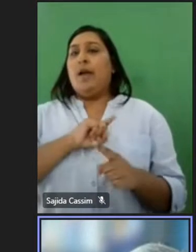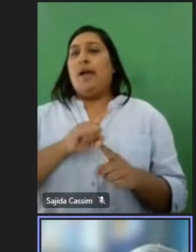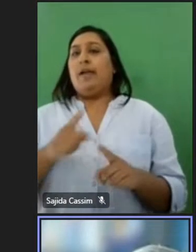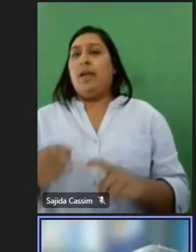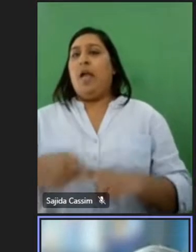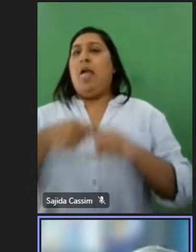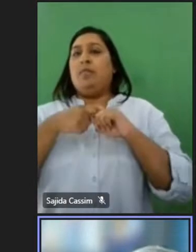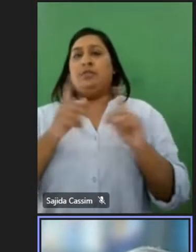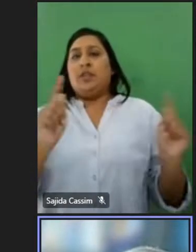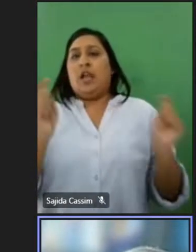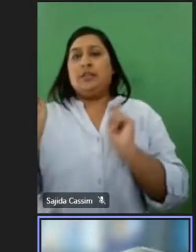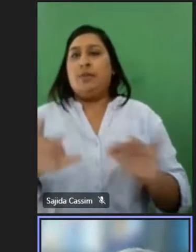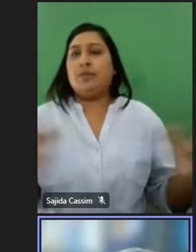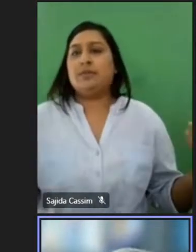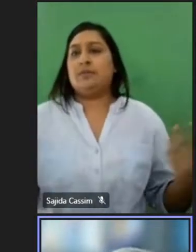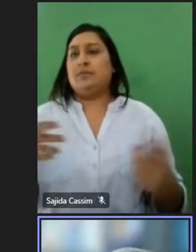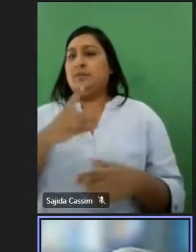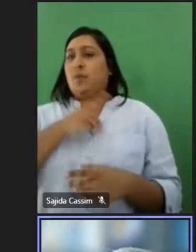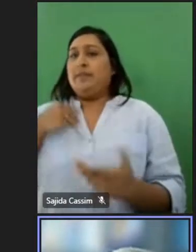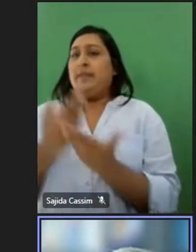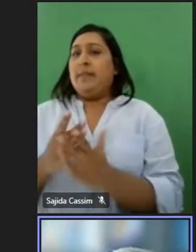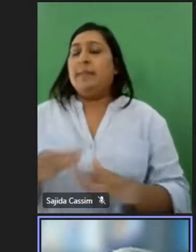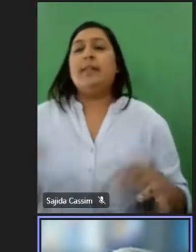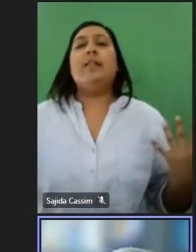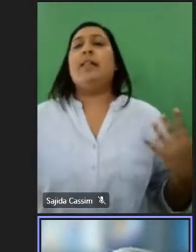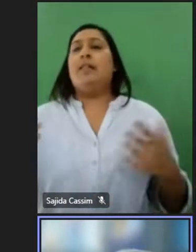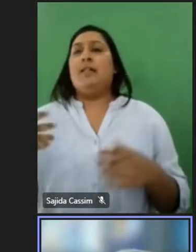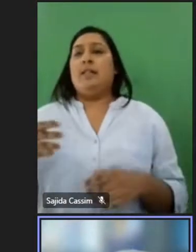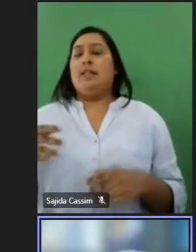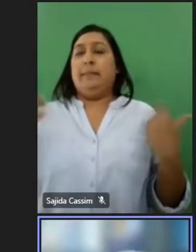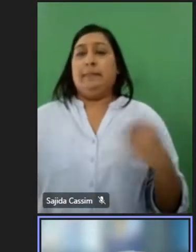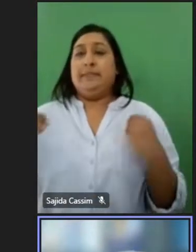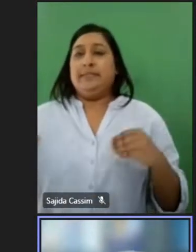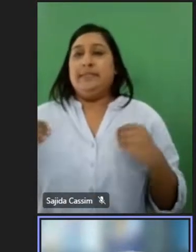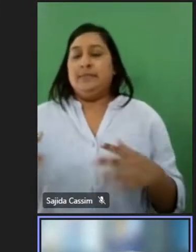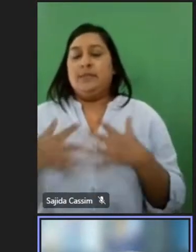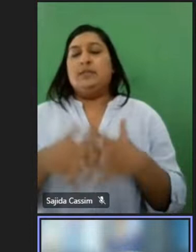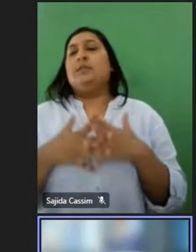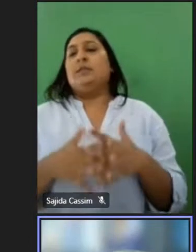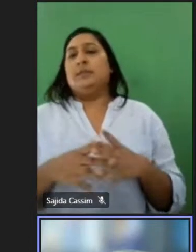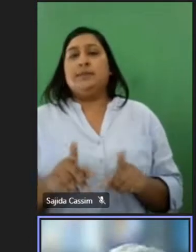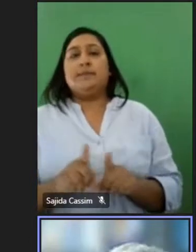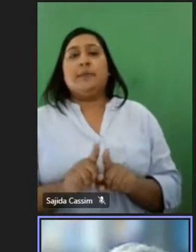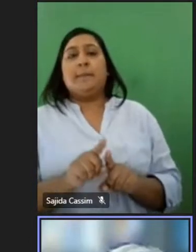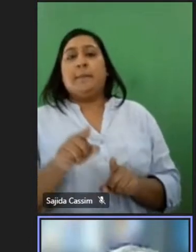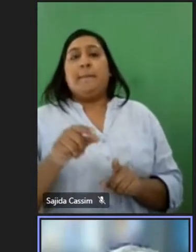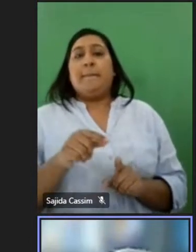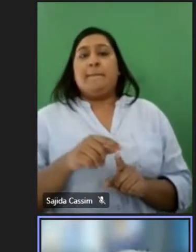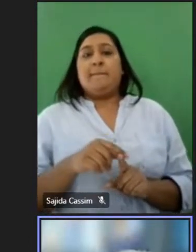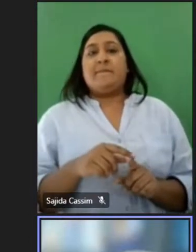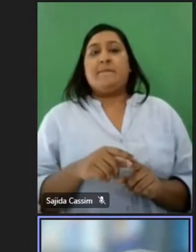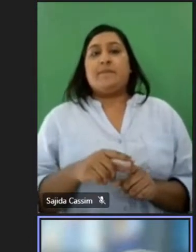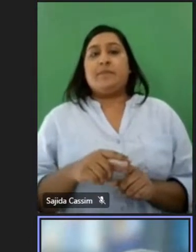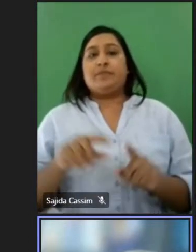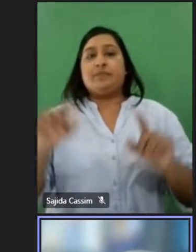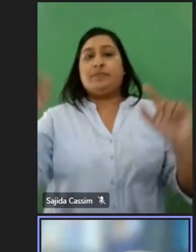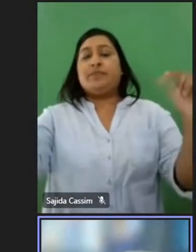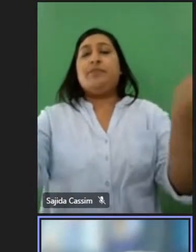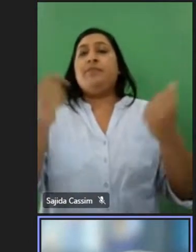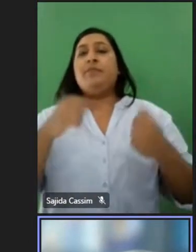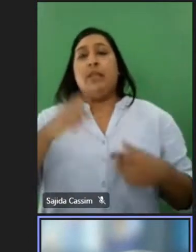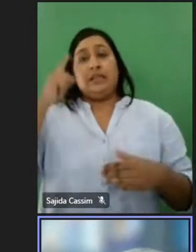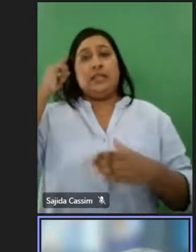services. Psychosocial experiences, people reported, or 60% reported